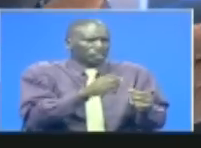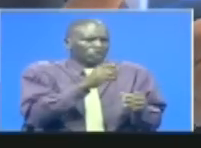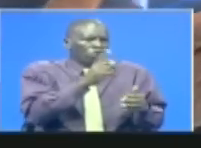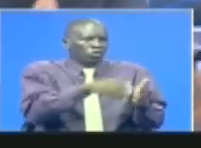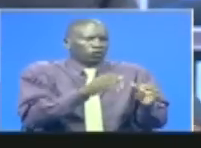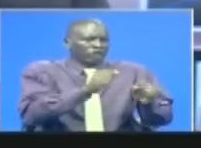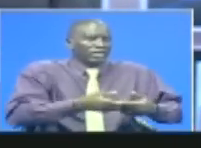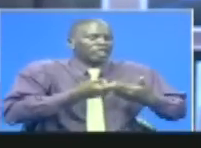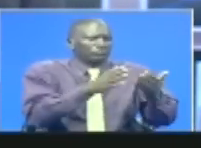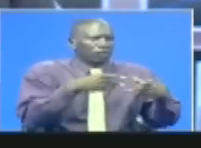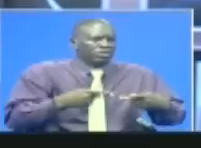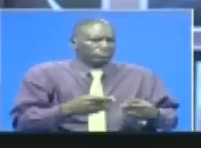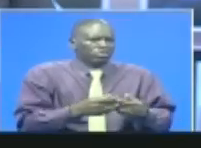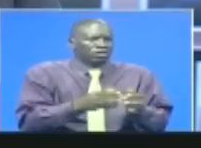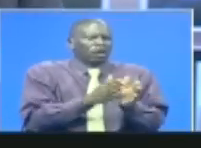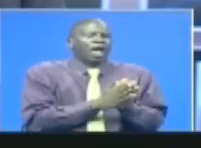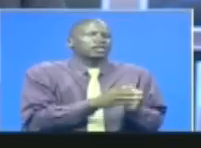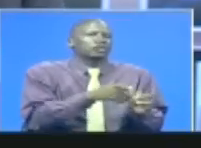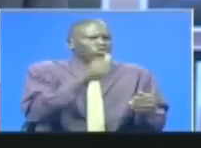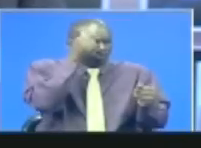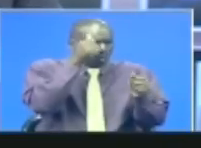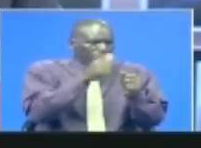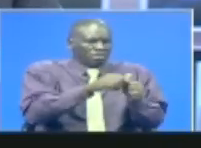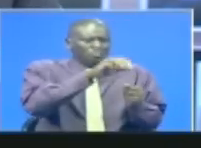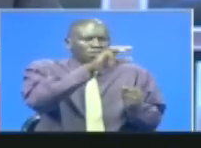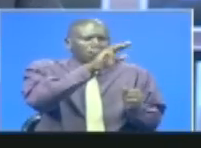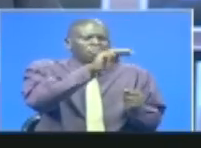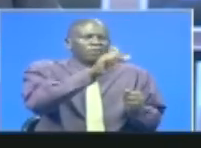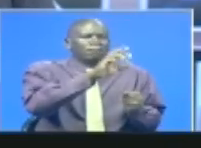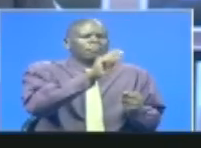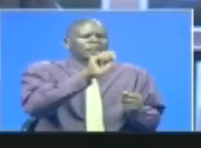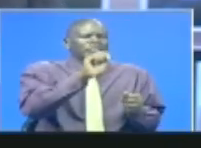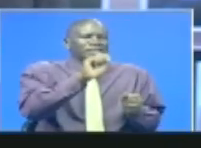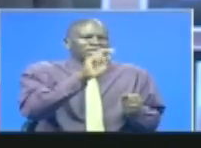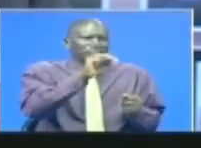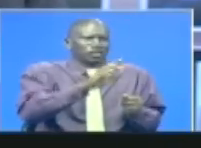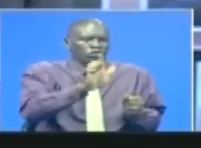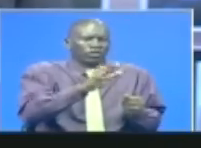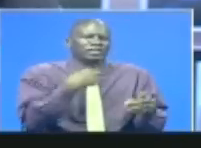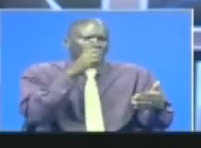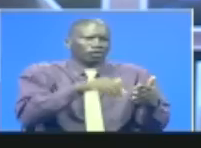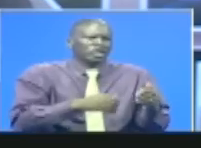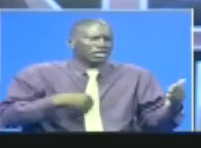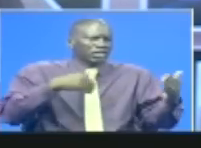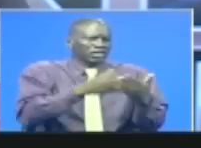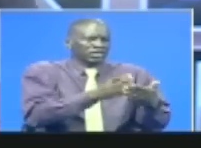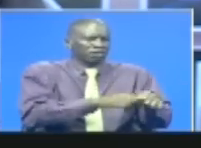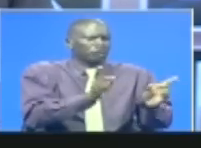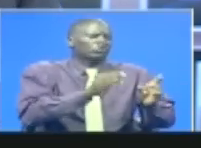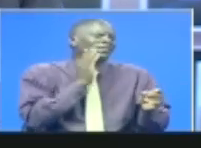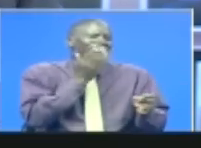can give to your people. And you remember Martin Luther King says, it will get to a point where it is not the color of your